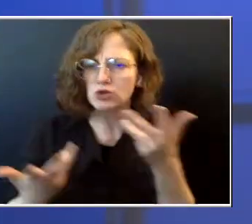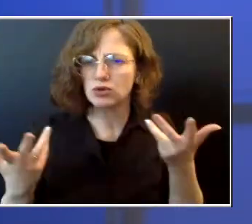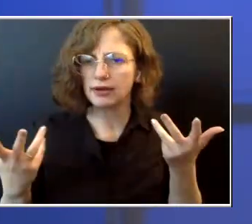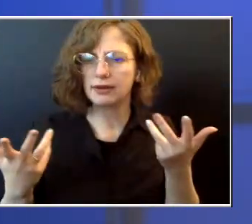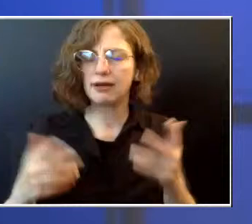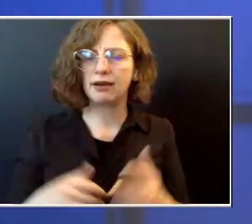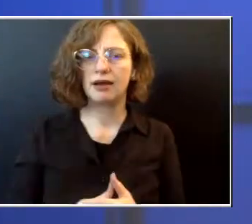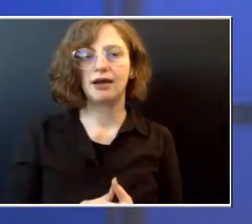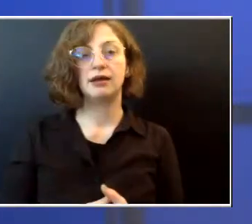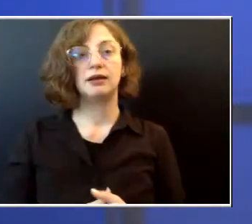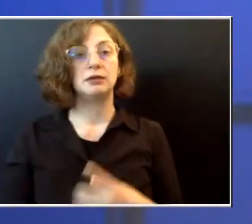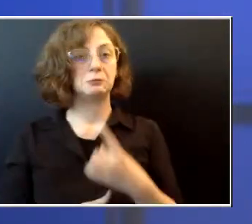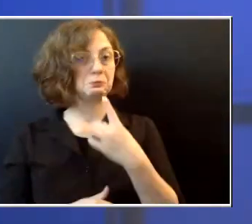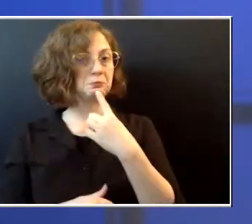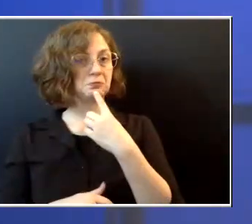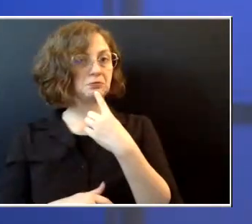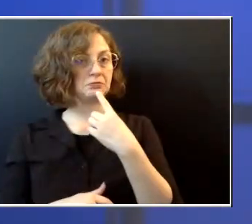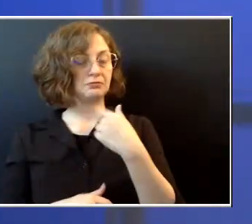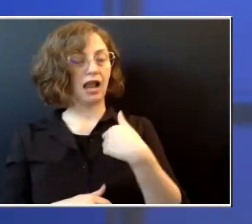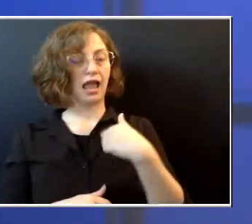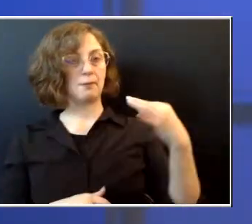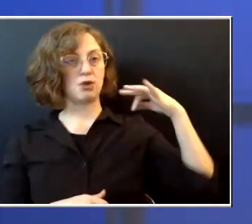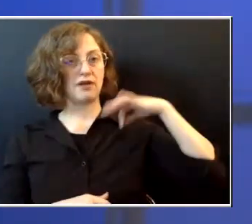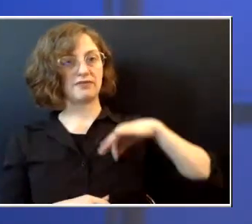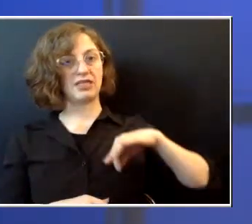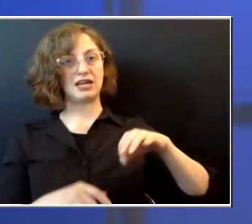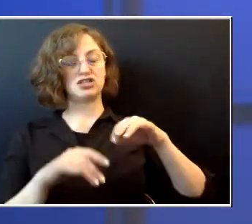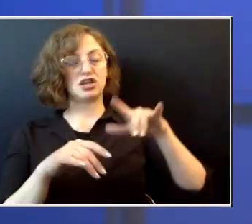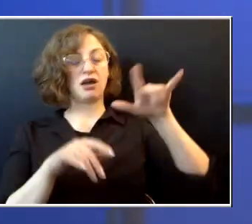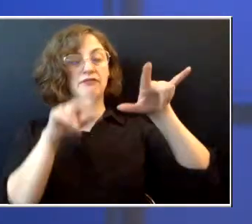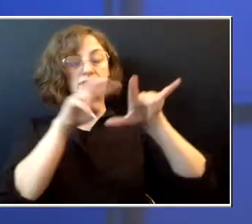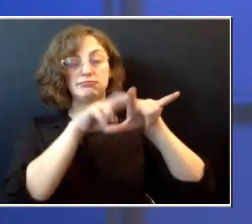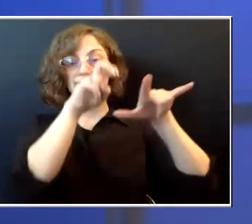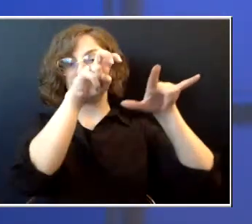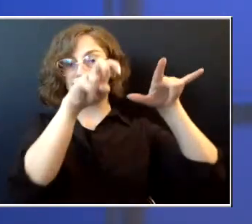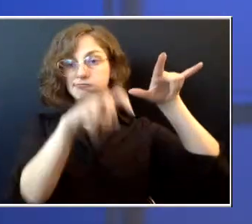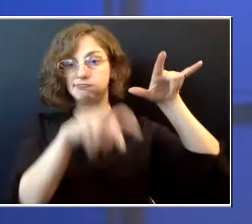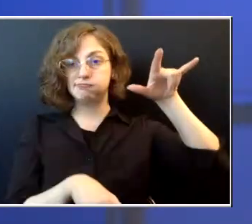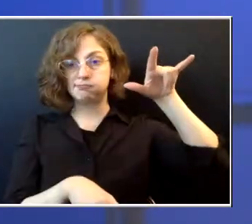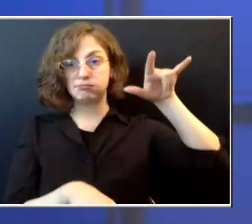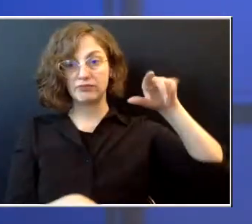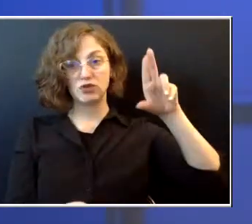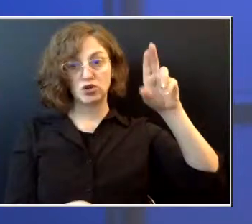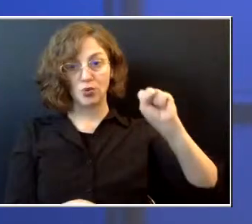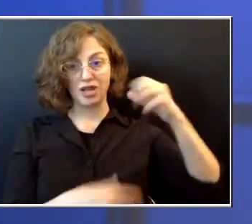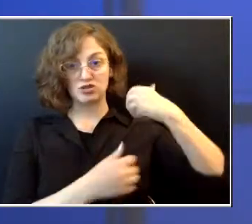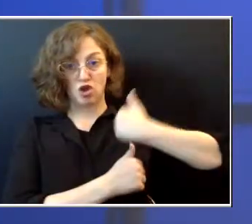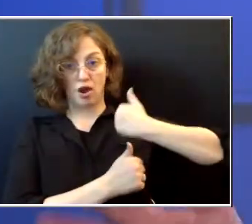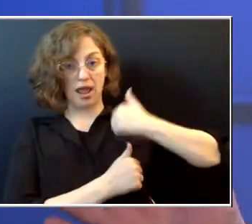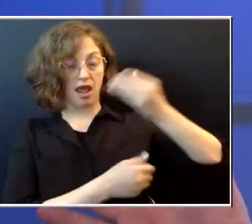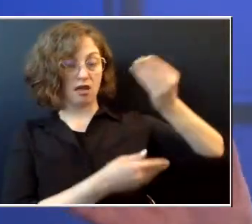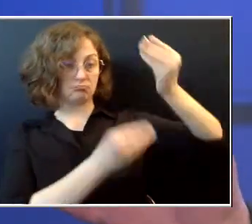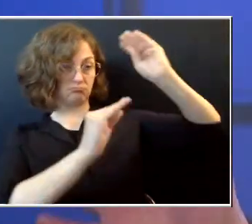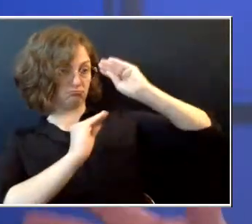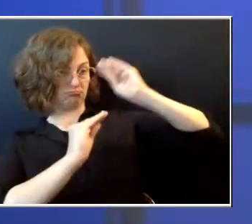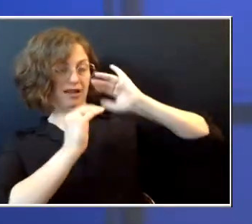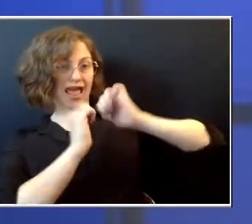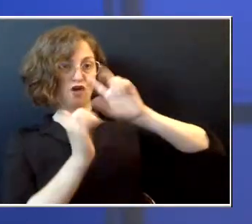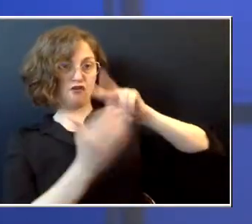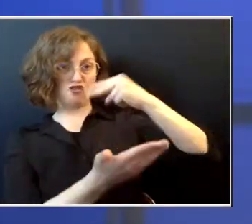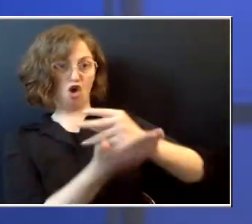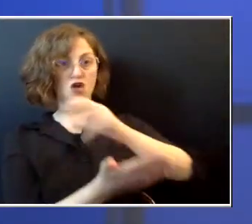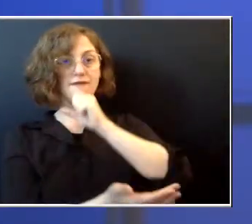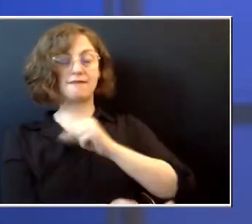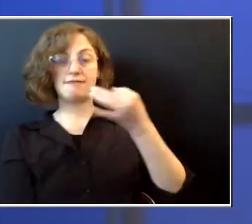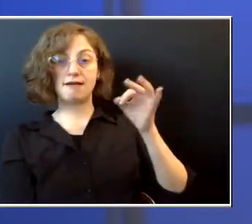said, I had the privilege of jumping out of the airplane for the U.S. Army, and they taught me how to fall when I was 19 years old. Wow. And he was convinced, and again, I